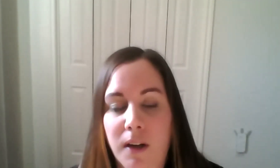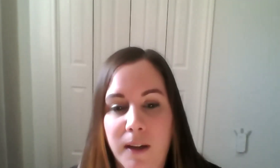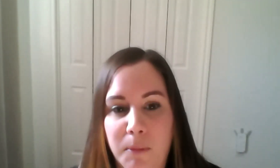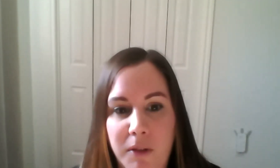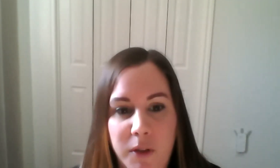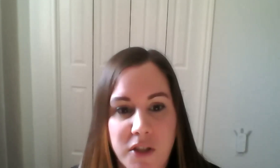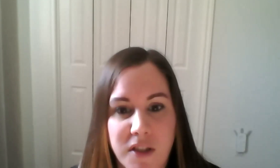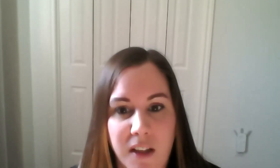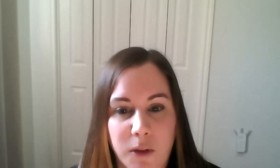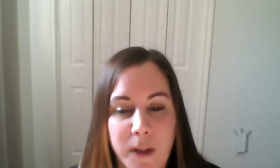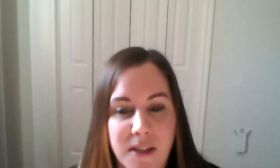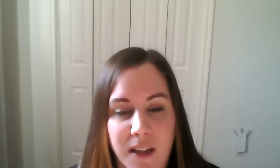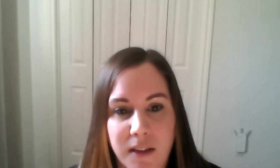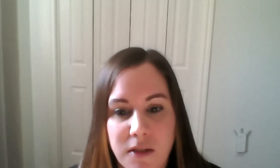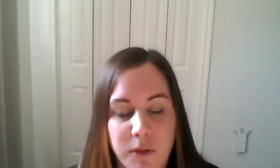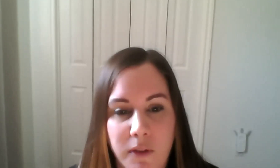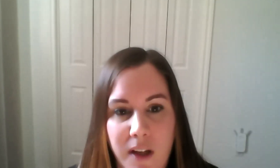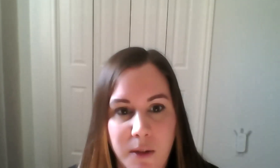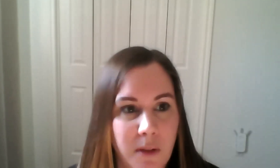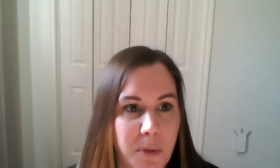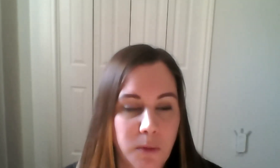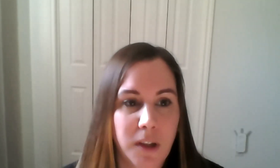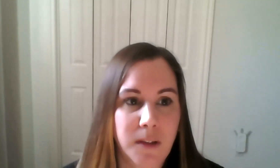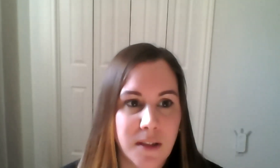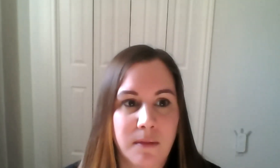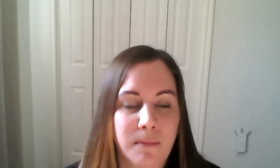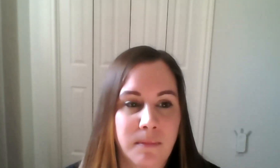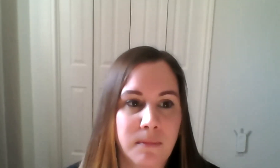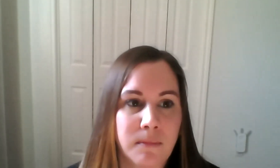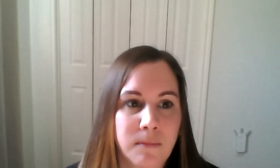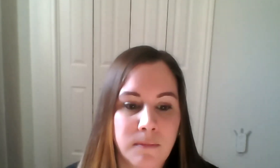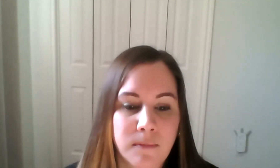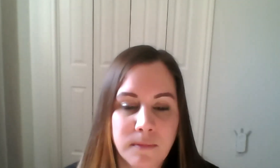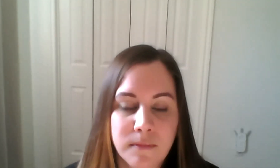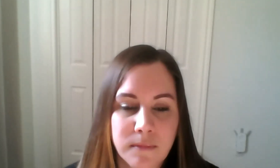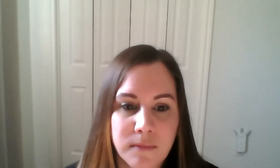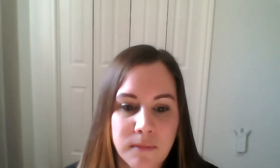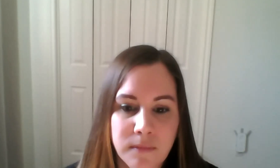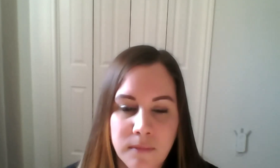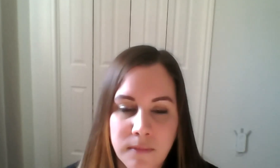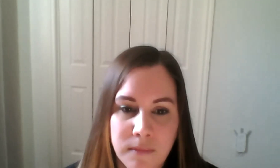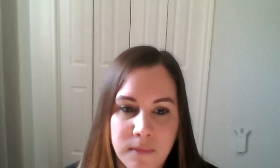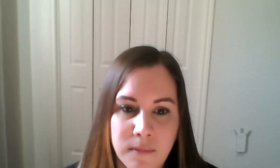now. If you could just take a quick second to fill that out, that'd be great.